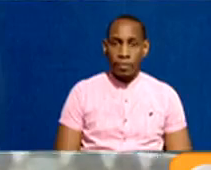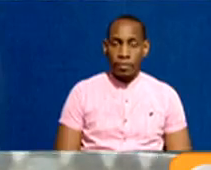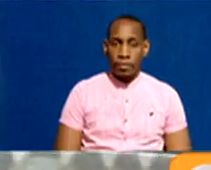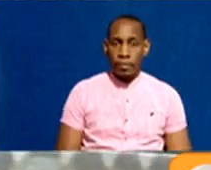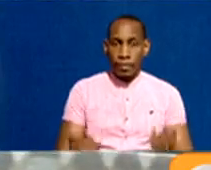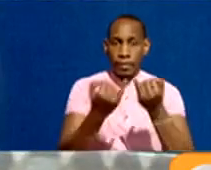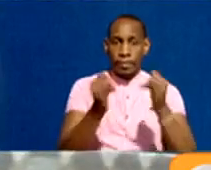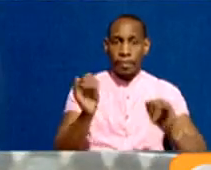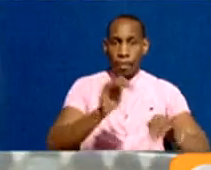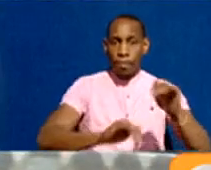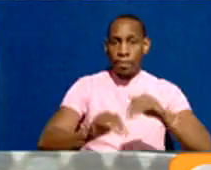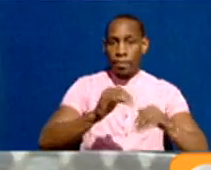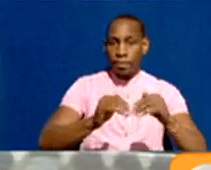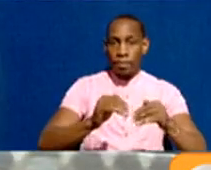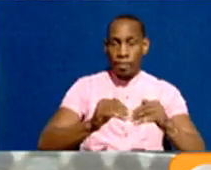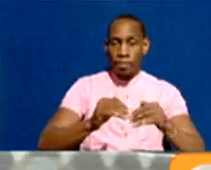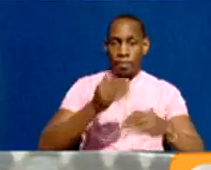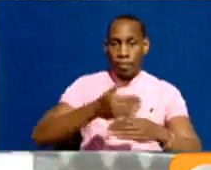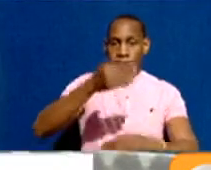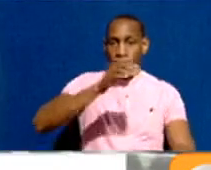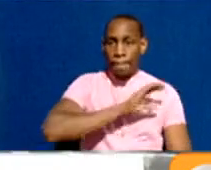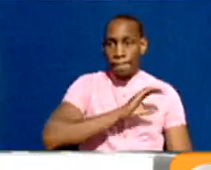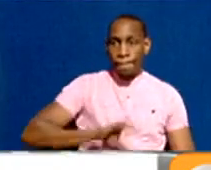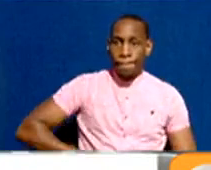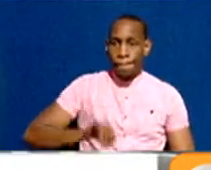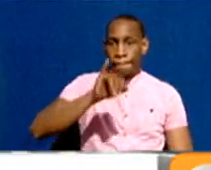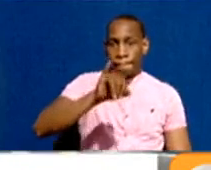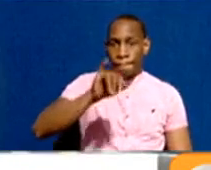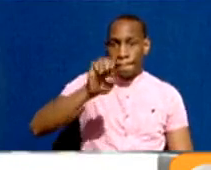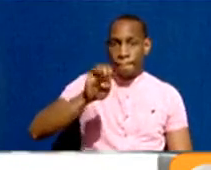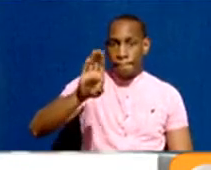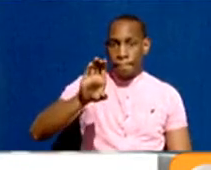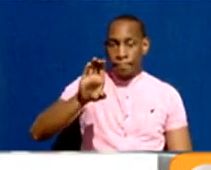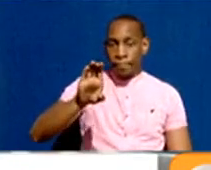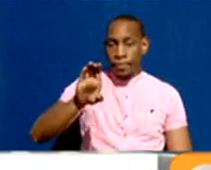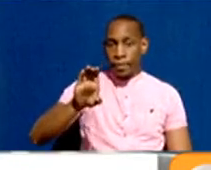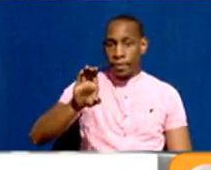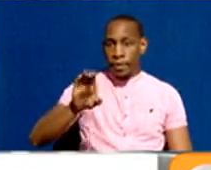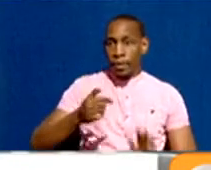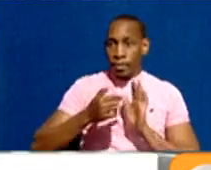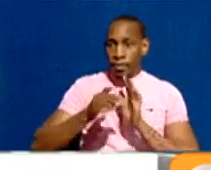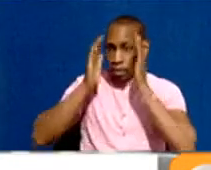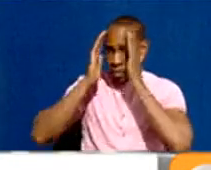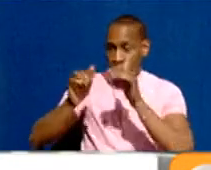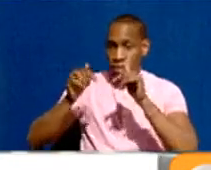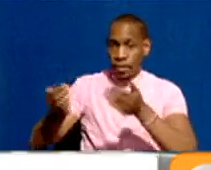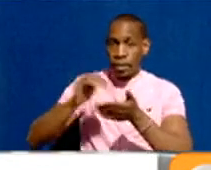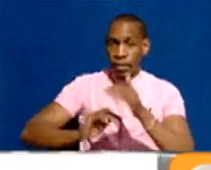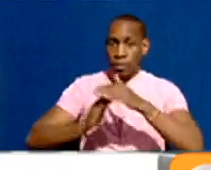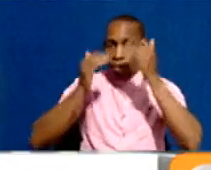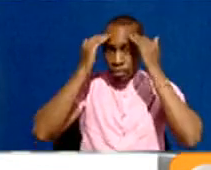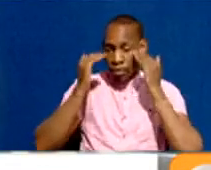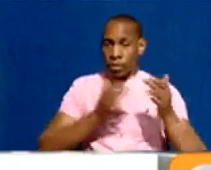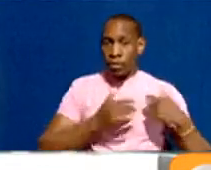The Independent Electoral and Boundaries Commission, IEBC, was on the spot at the Supreme Court today over